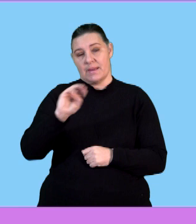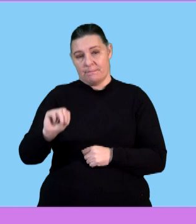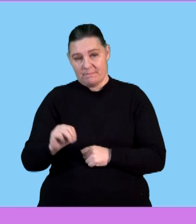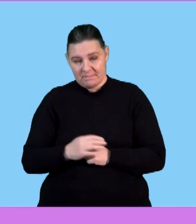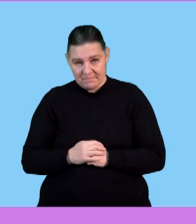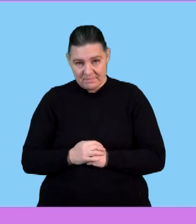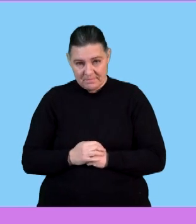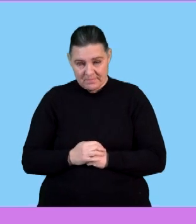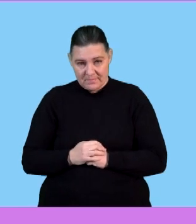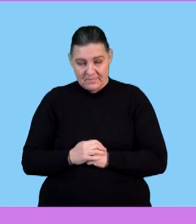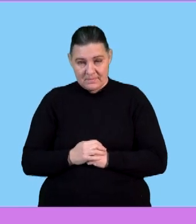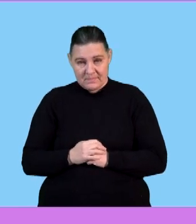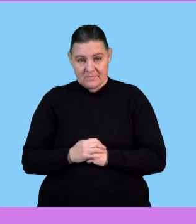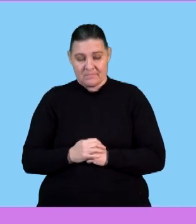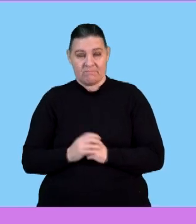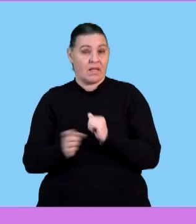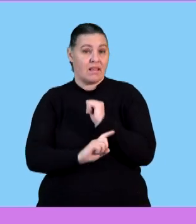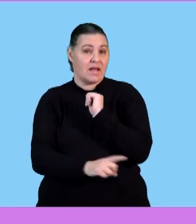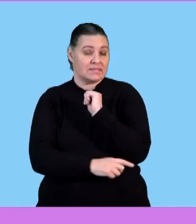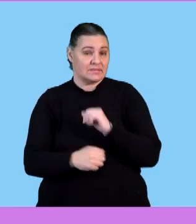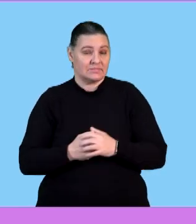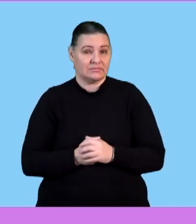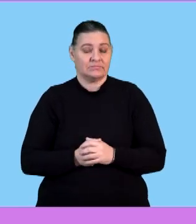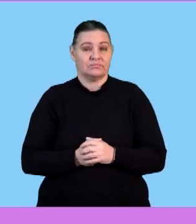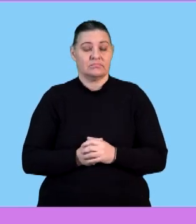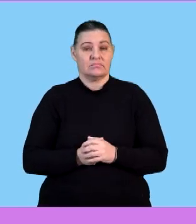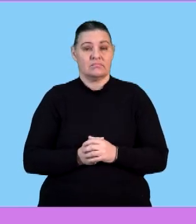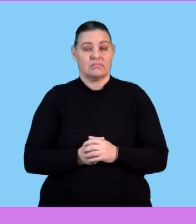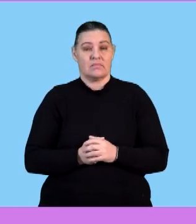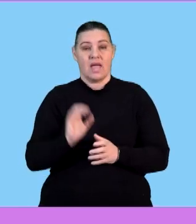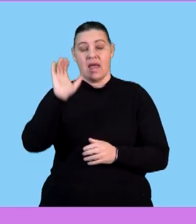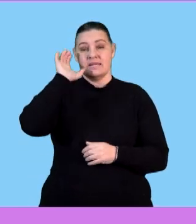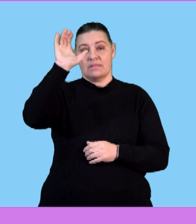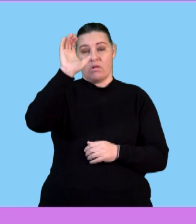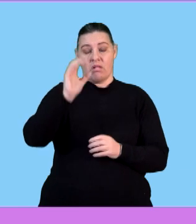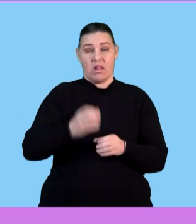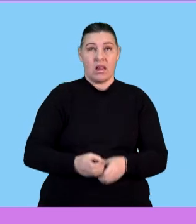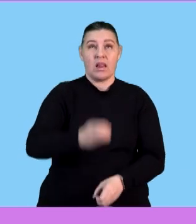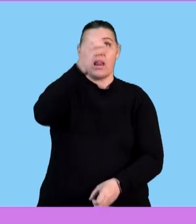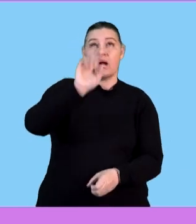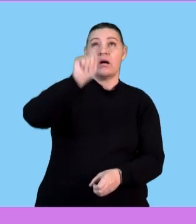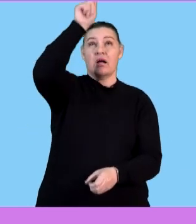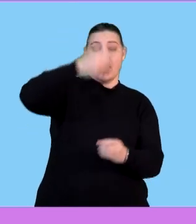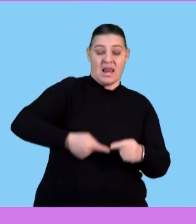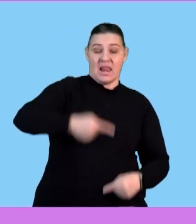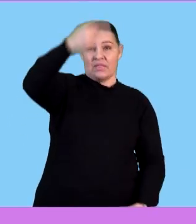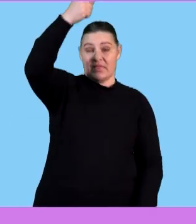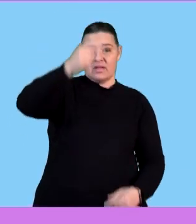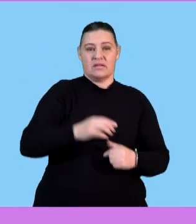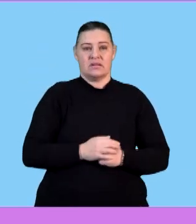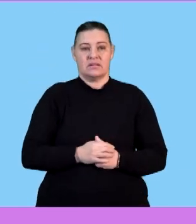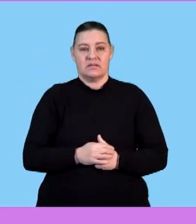centimeters. Nice. The last one. The length of a netball pole is